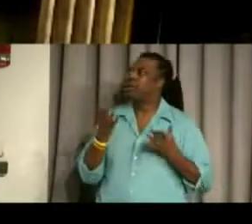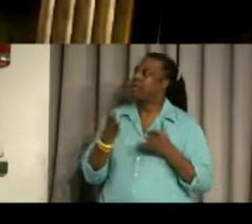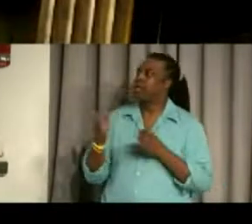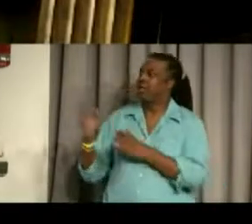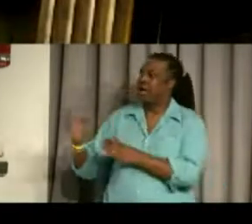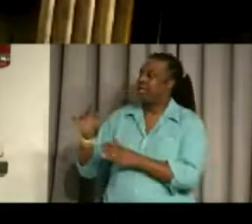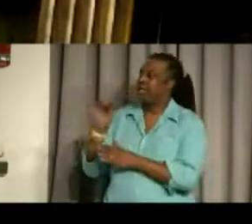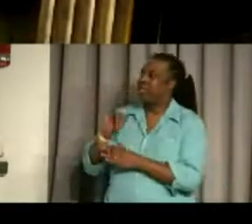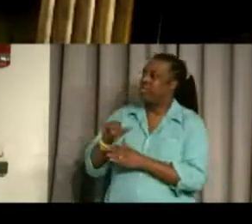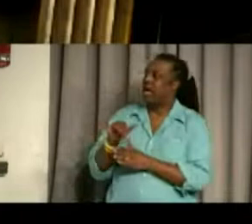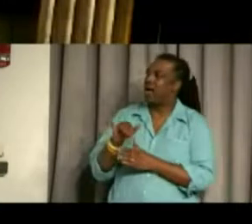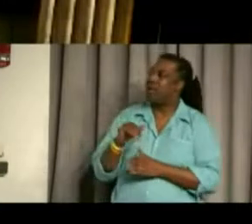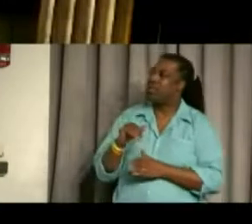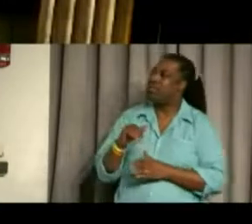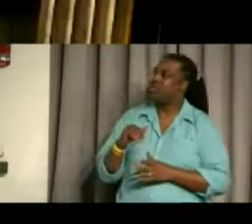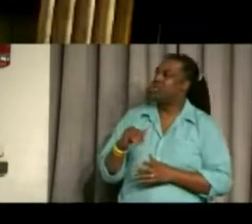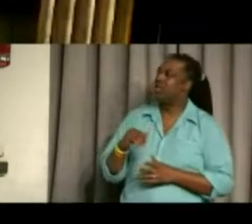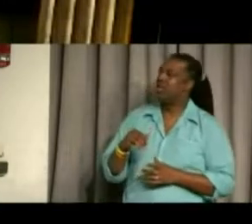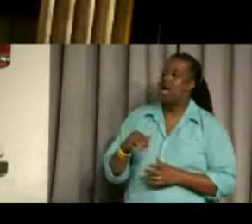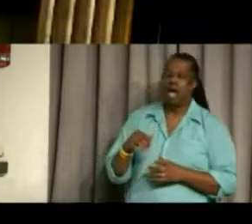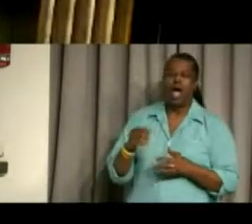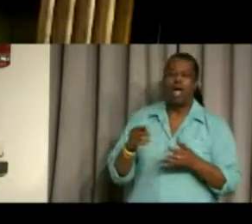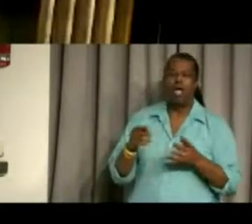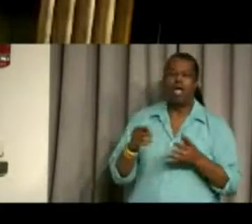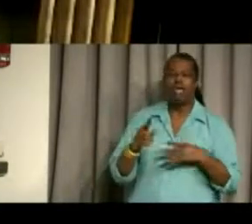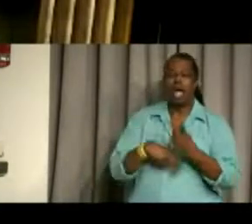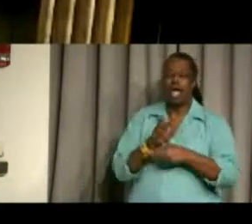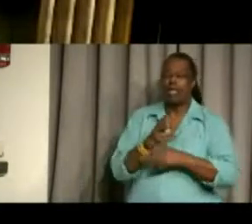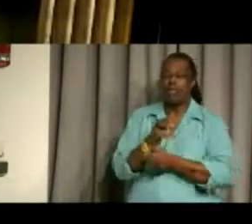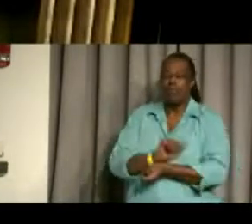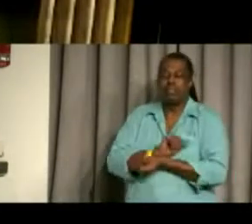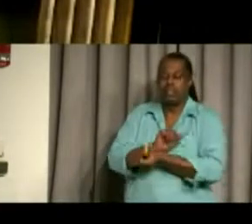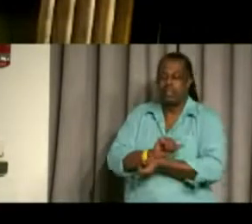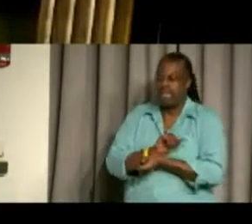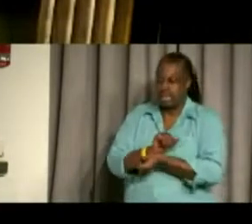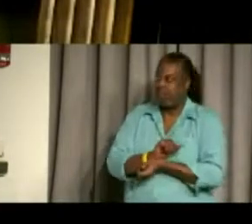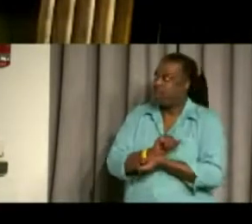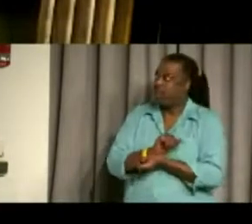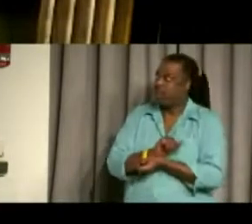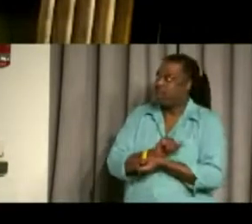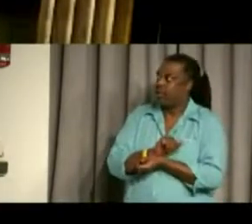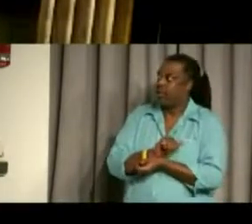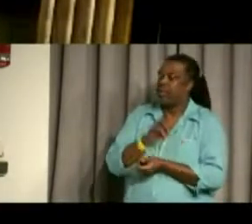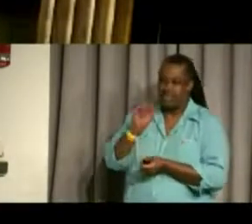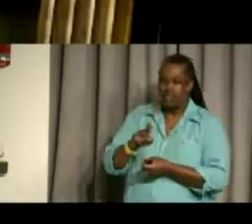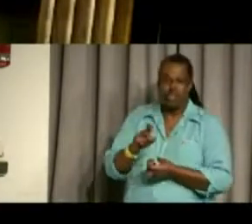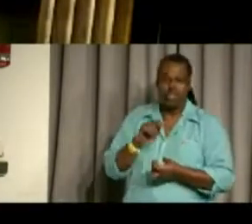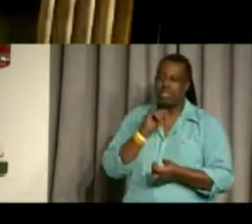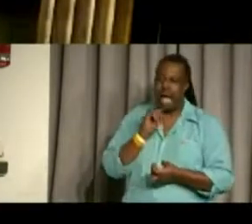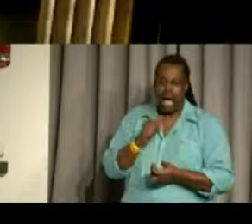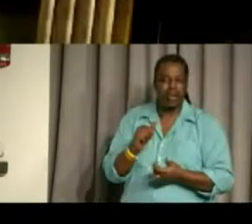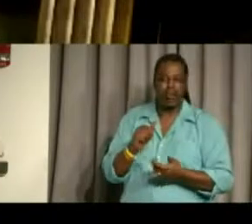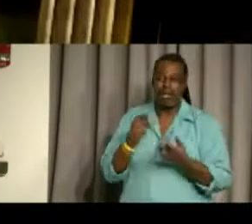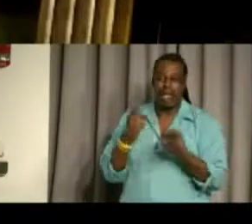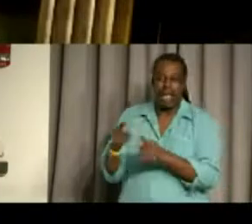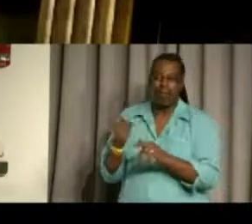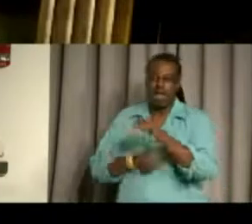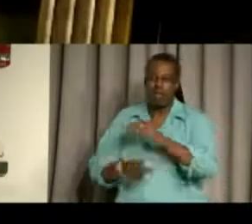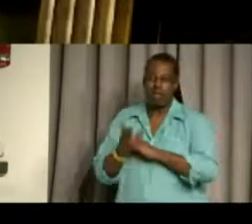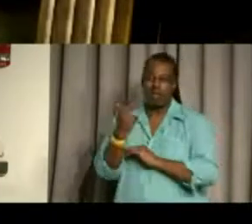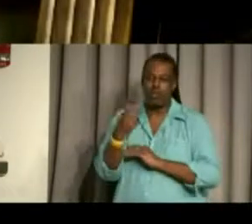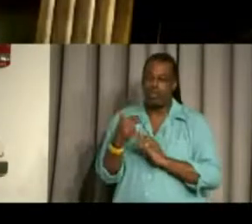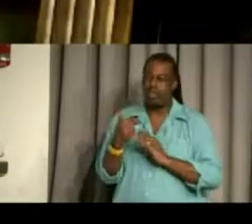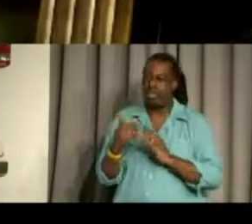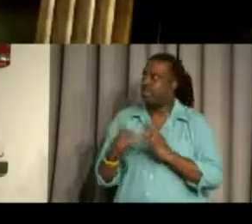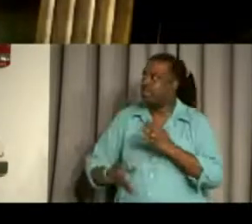was a badge or incident of slavery that should have been prohibited under the 13th Amendment. If we understand the